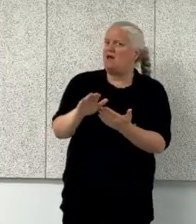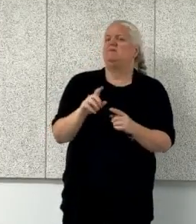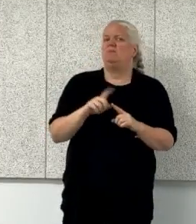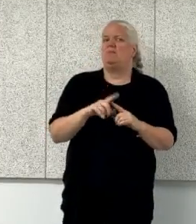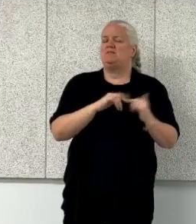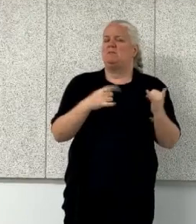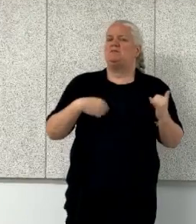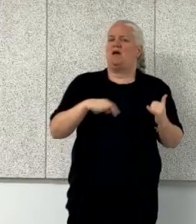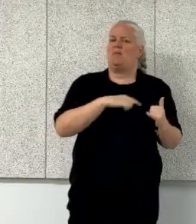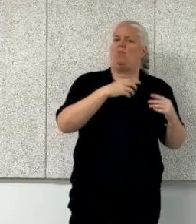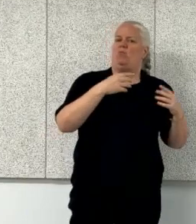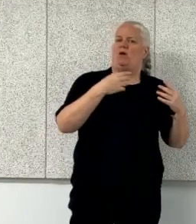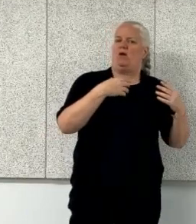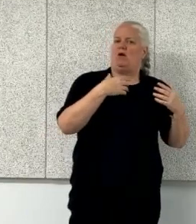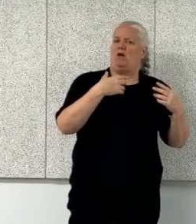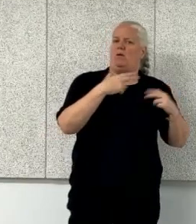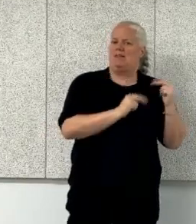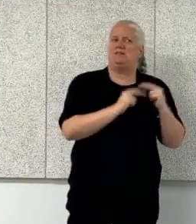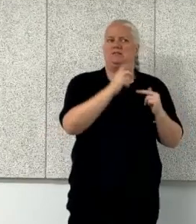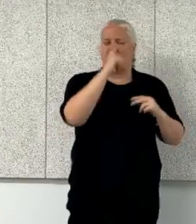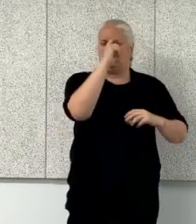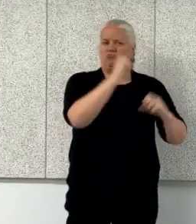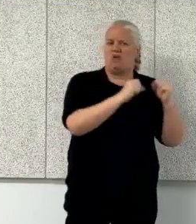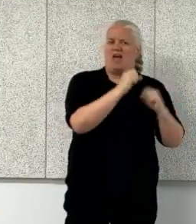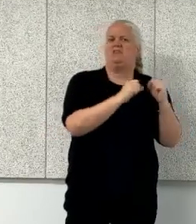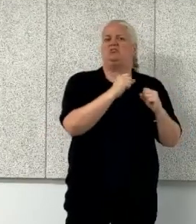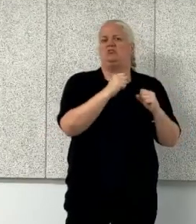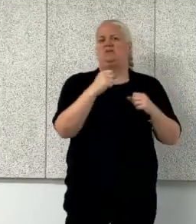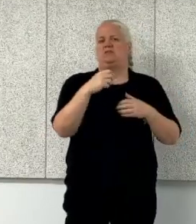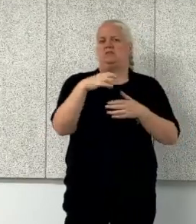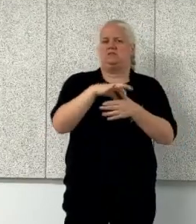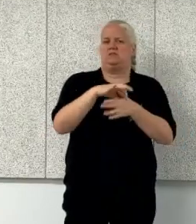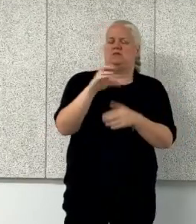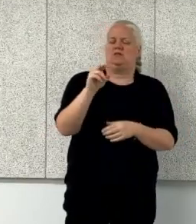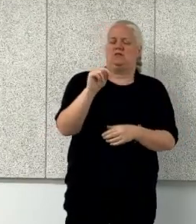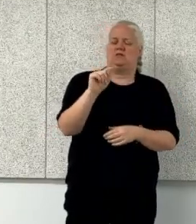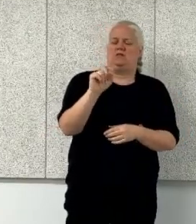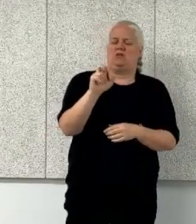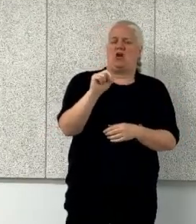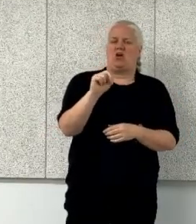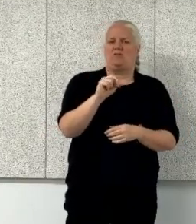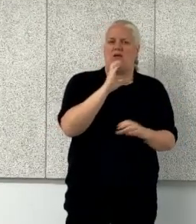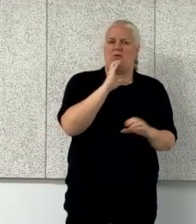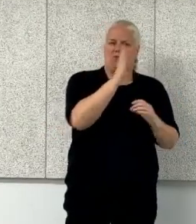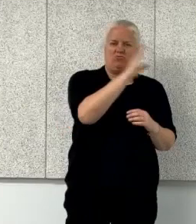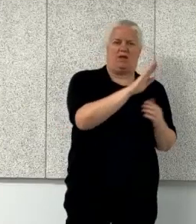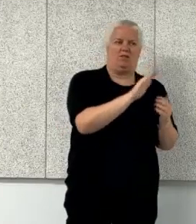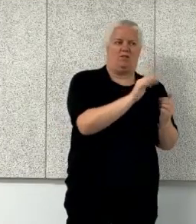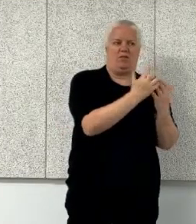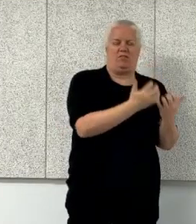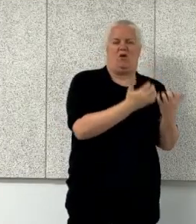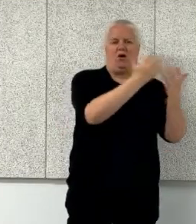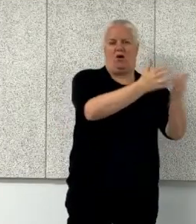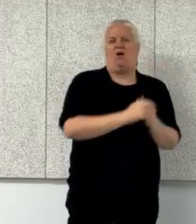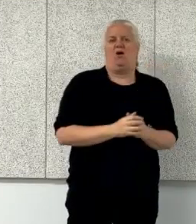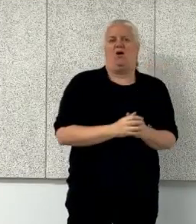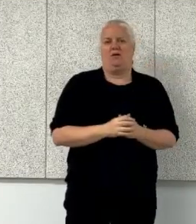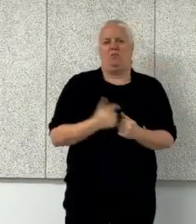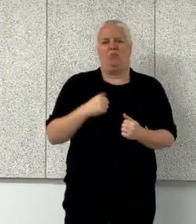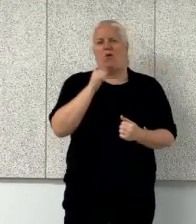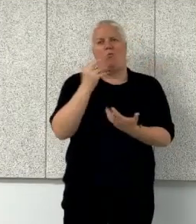property strategies, that speak directly to our communities, that don't wait for a third party to authenticate the value of our work,